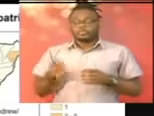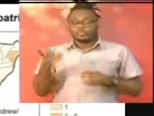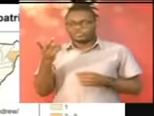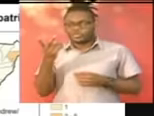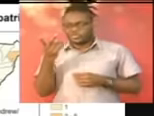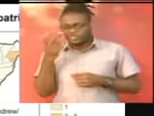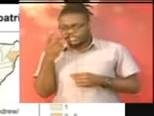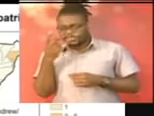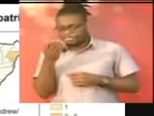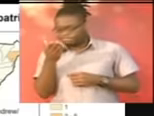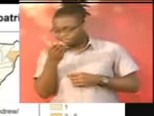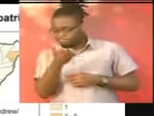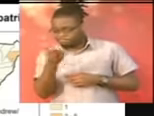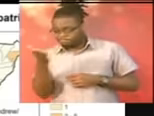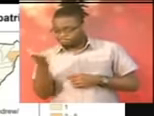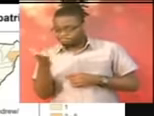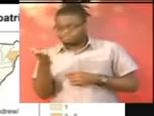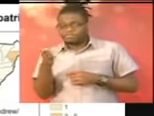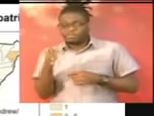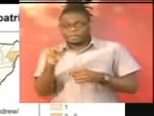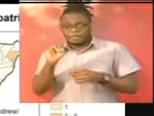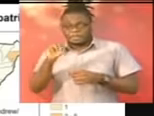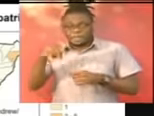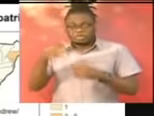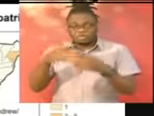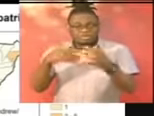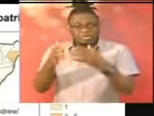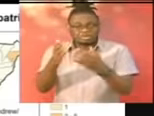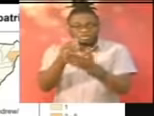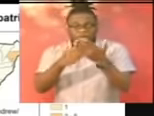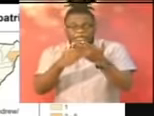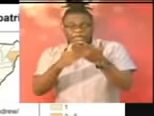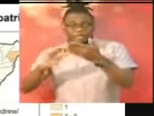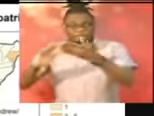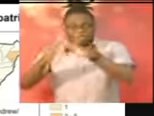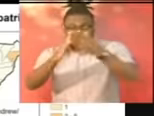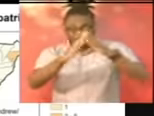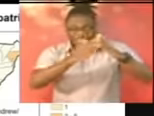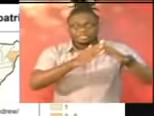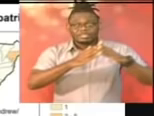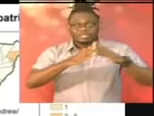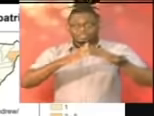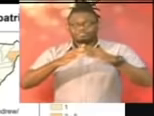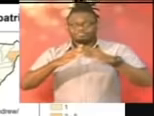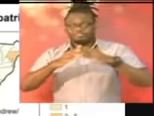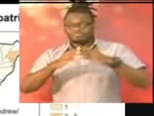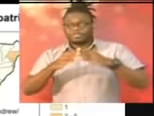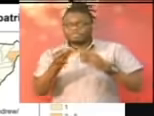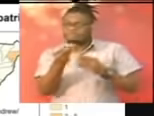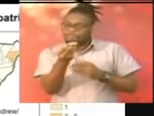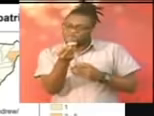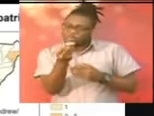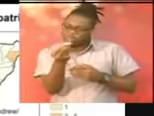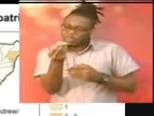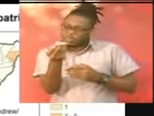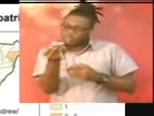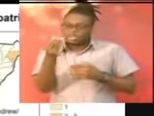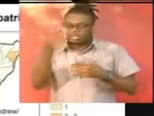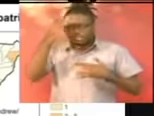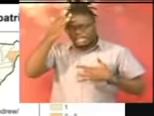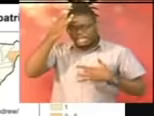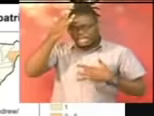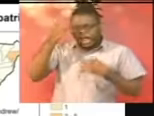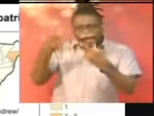majority of communities continue to record cases, we are seeing less communities recording that over 50 mark. So